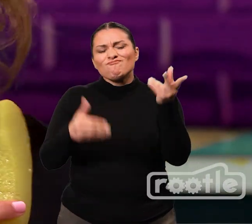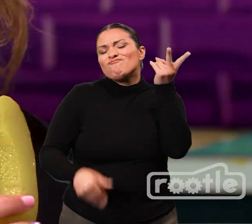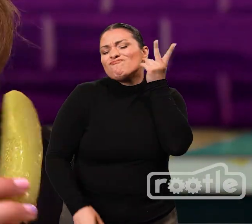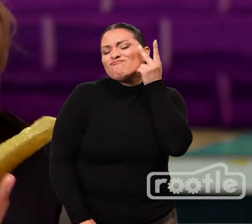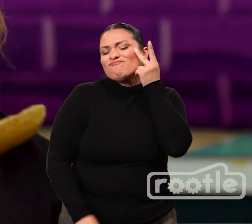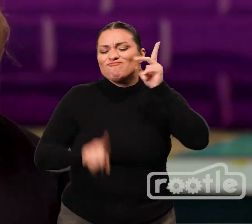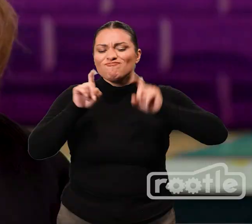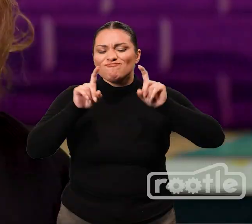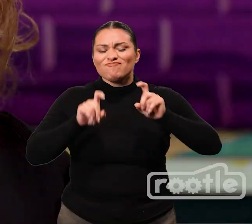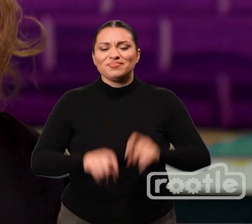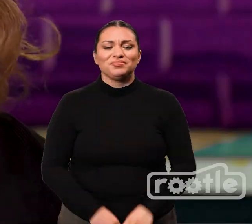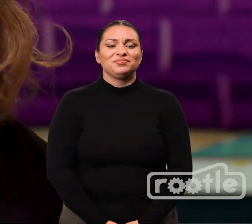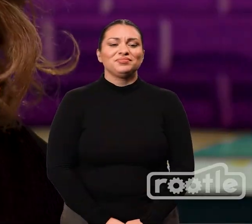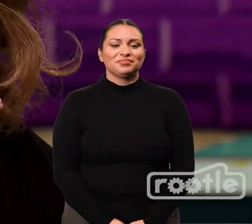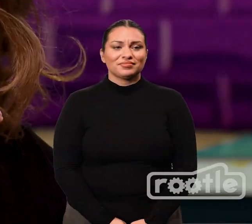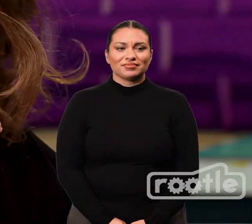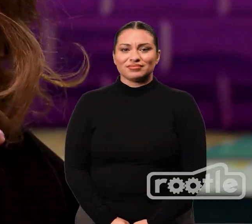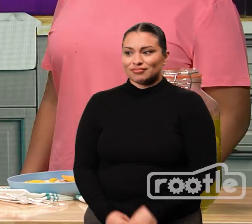figure it out.